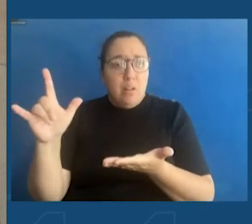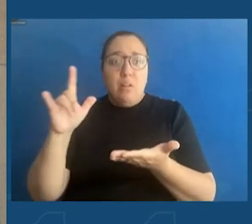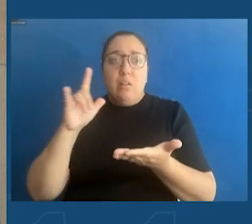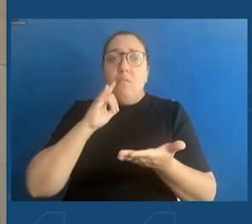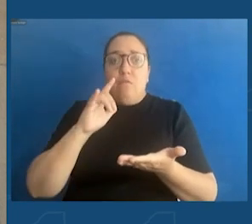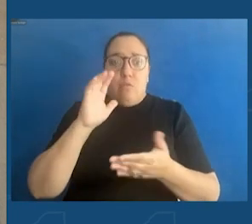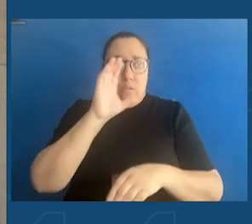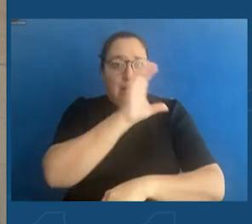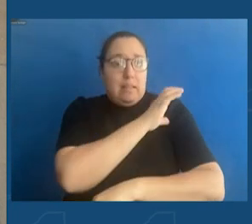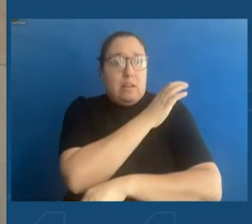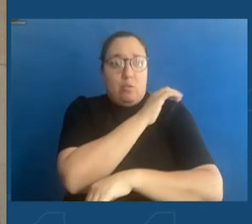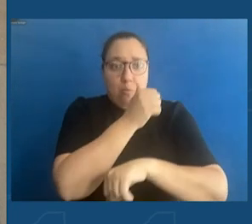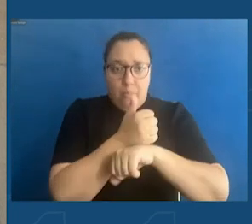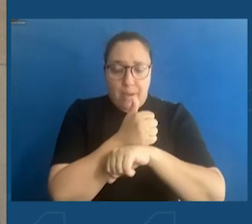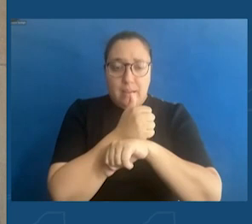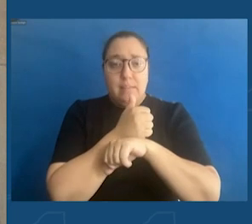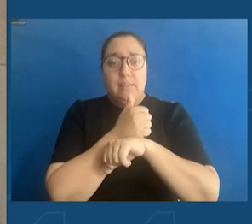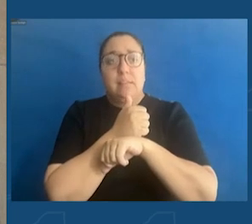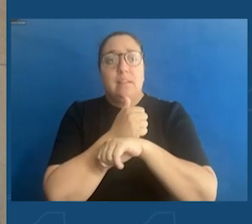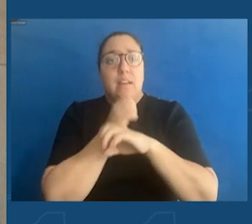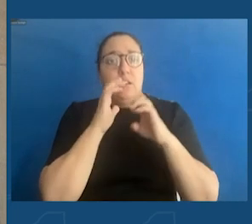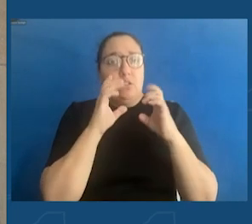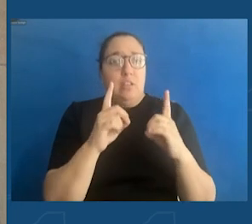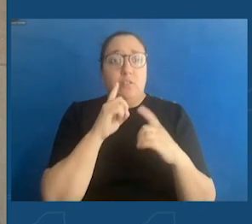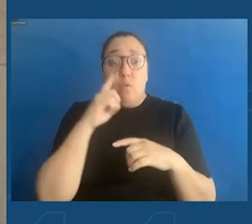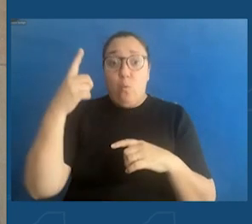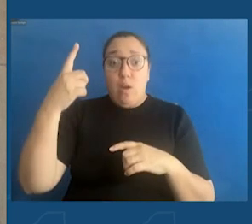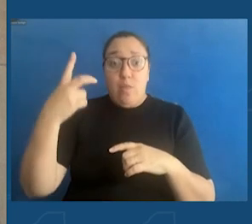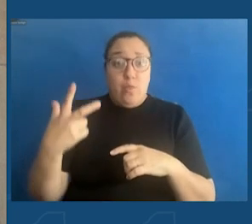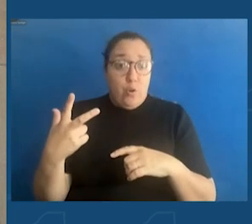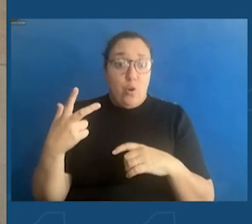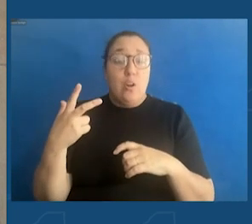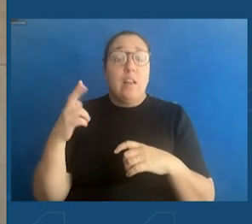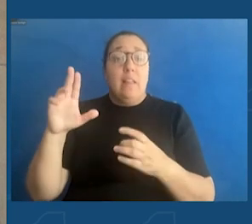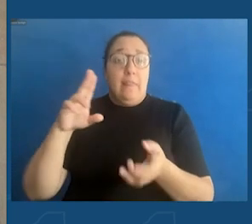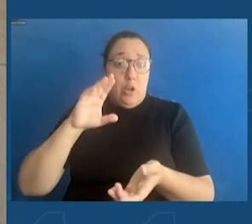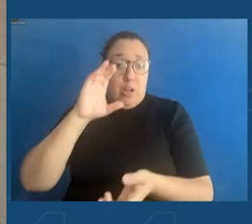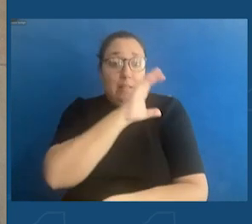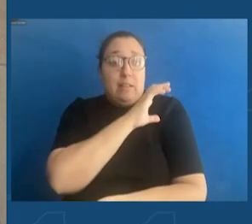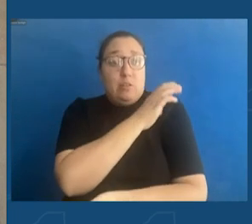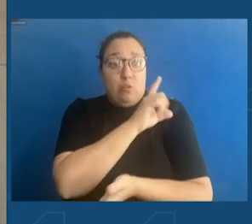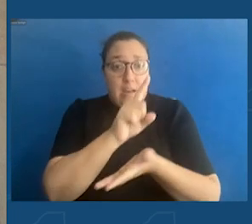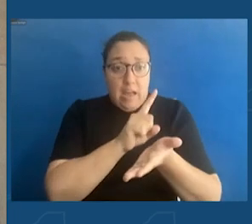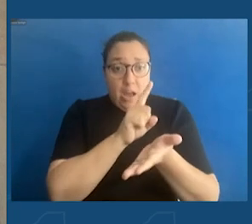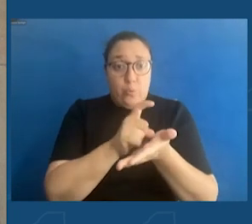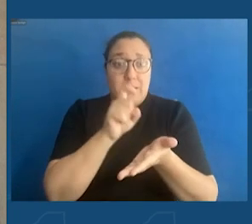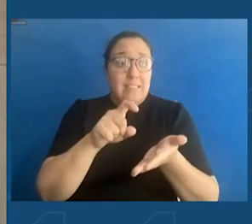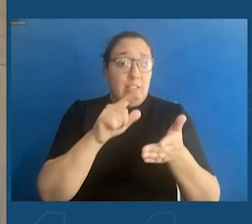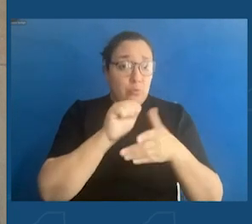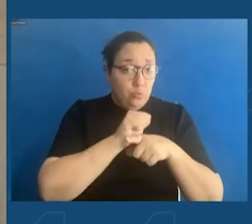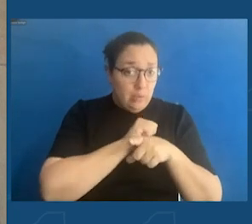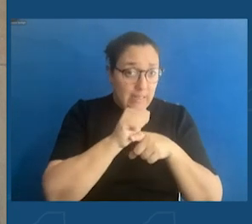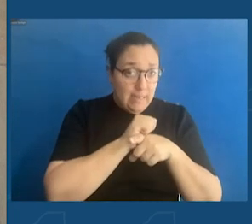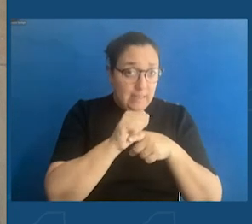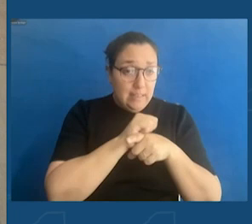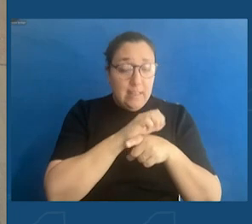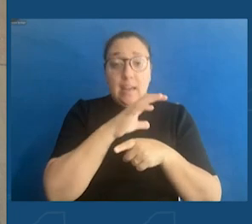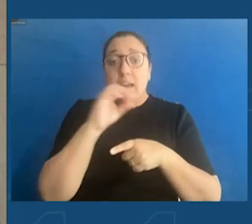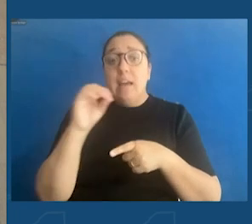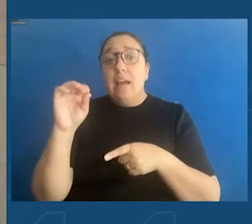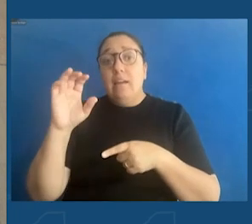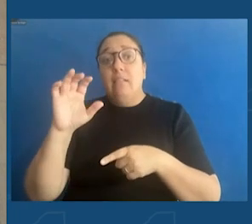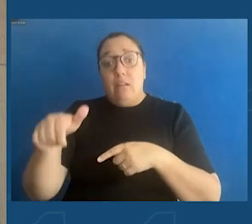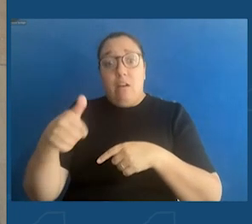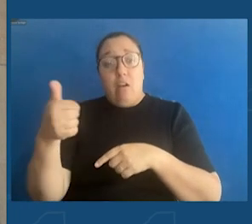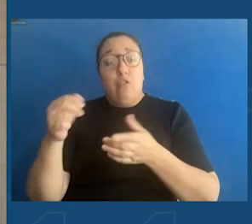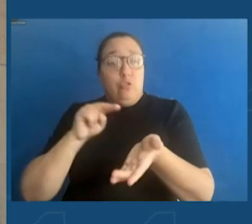education for up to 1/3 of clinical hours, enabling nursing students to receive the training that they need and nursing programs to